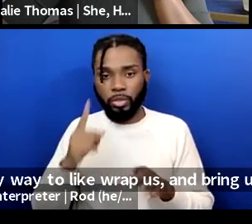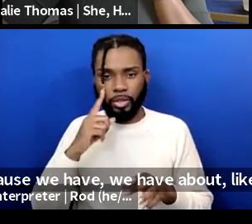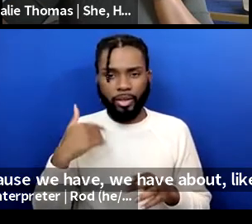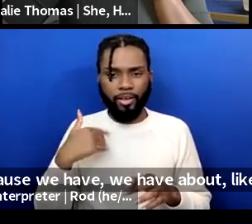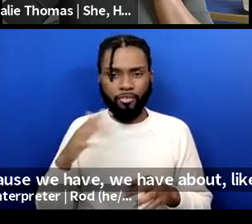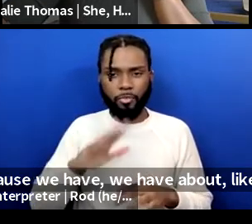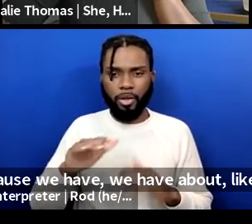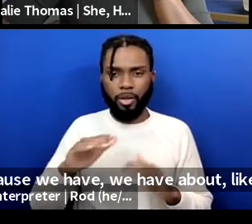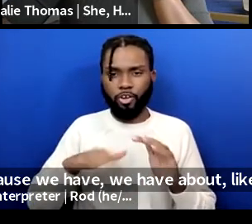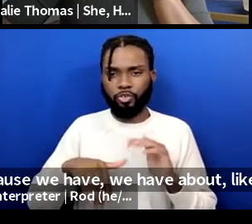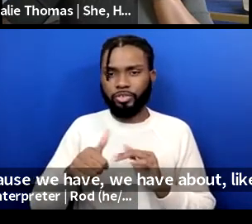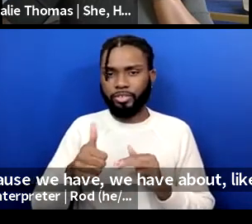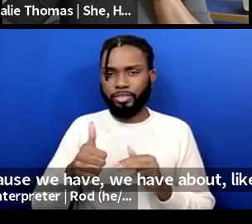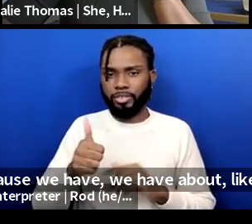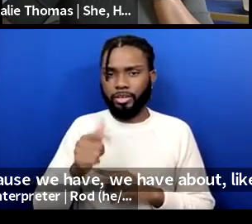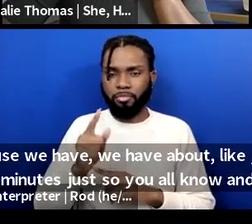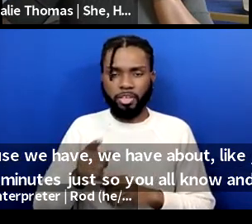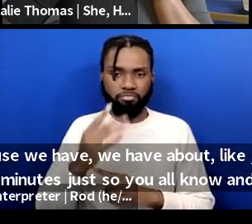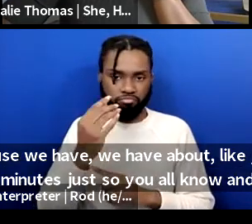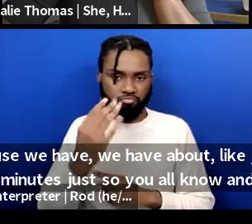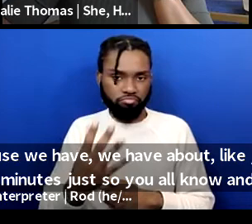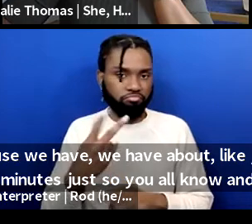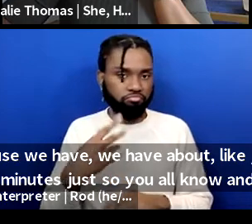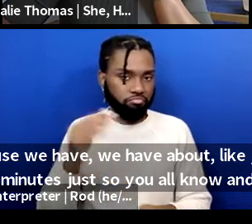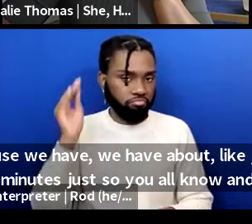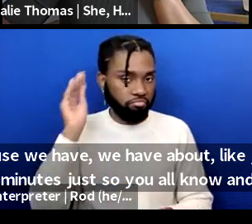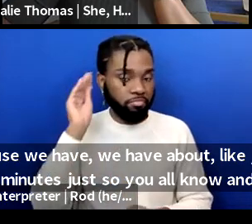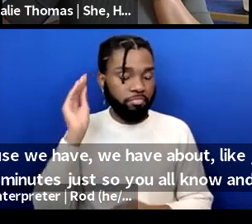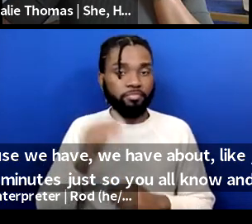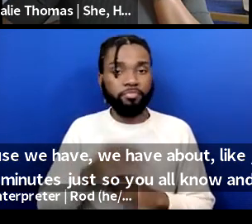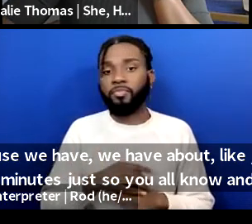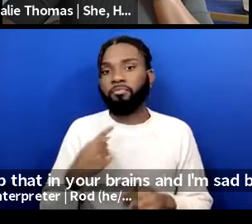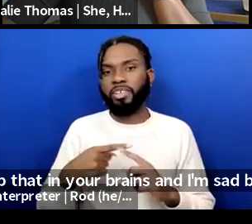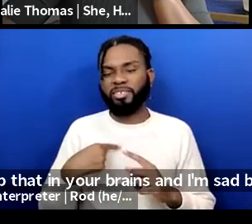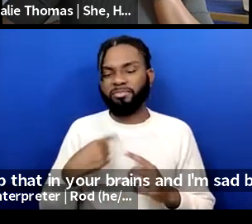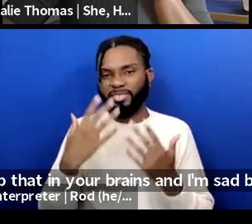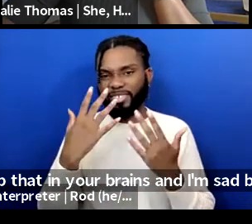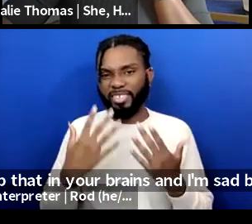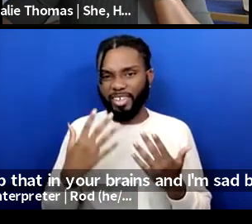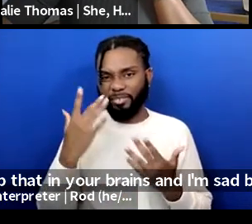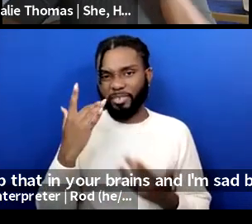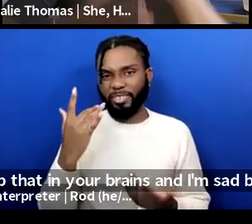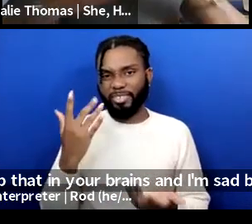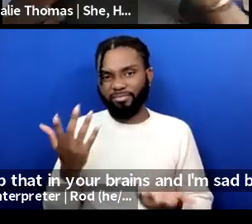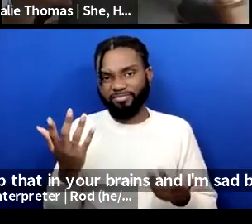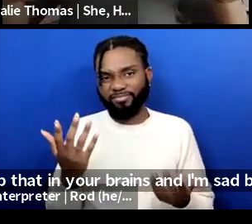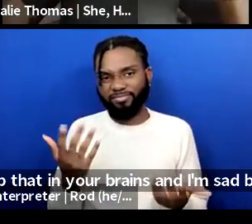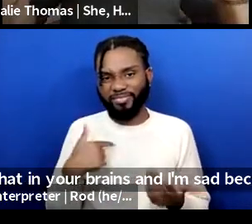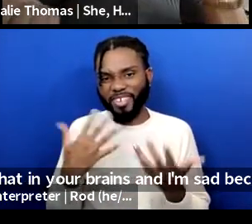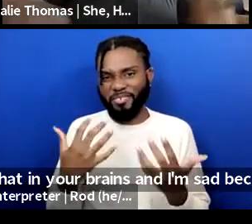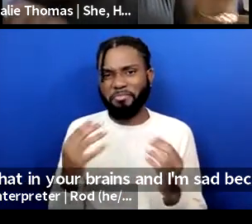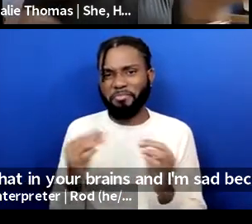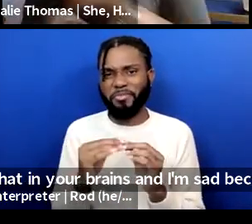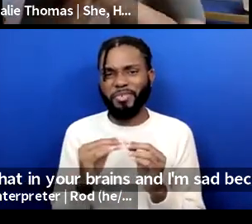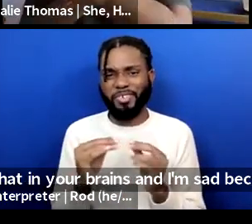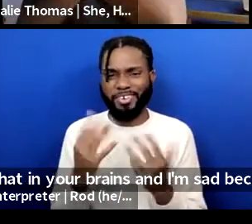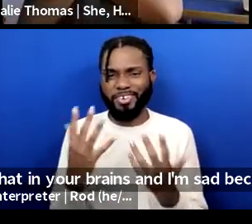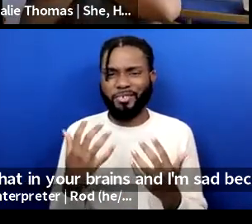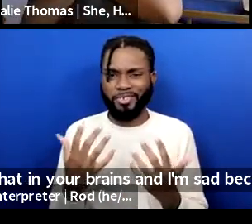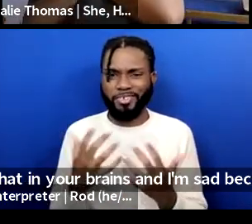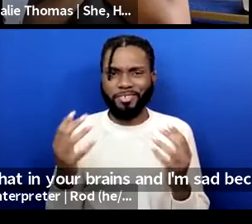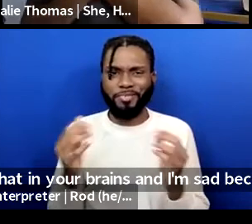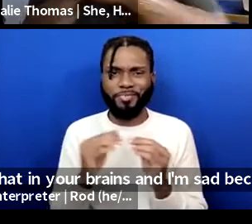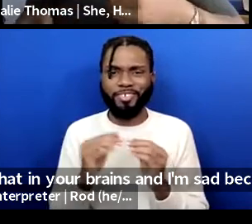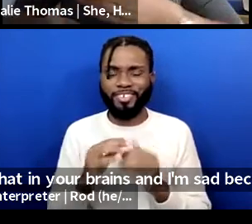10 minutes, just so you all know and can keep that in your brains. And I'm sad because I want more. I want so much